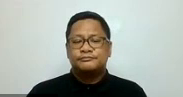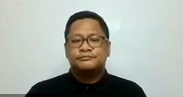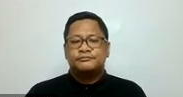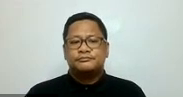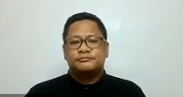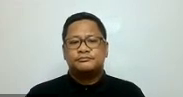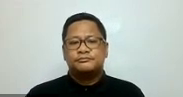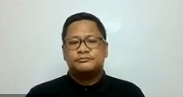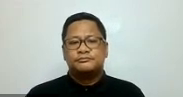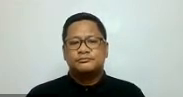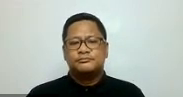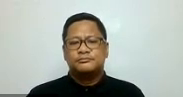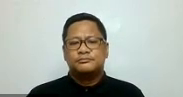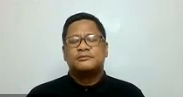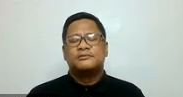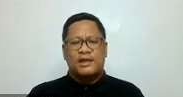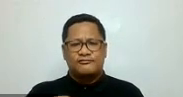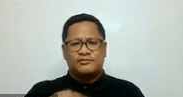I worked there for a year.